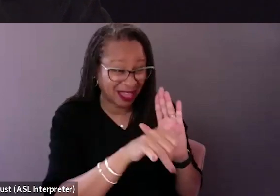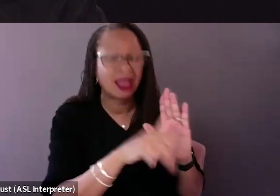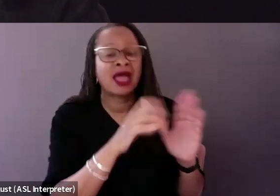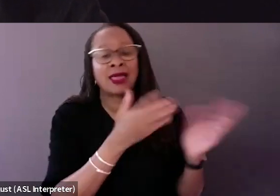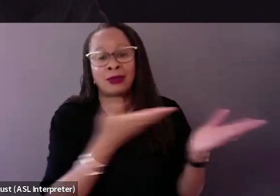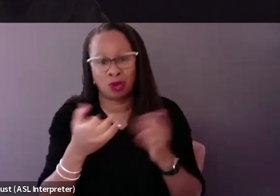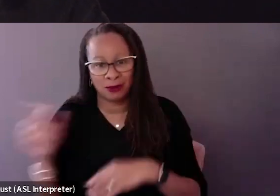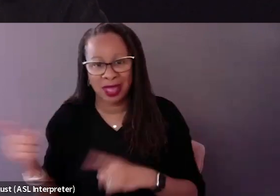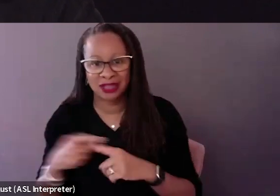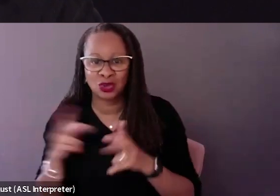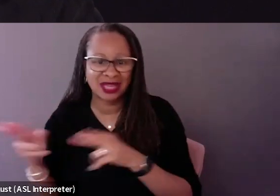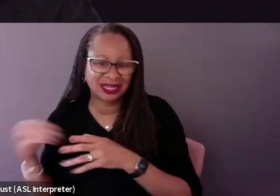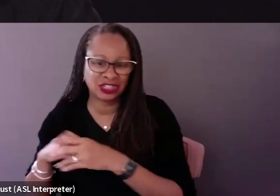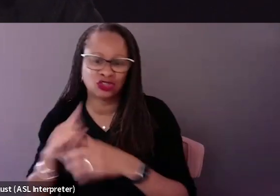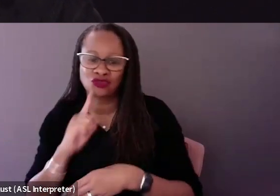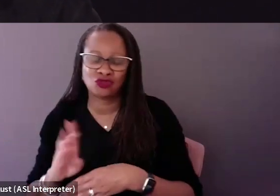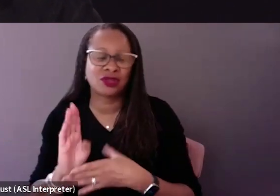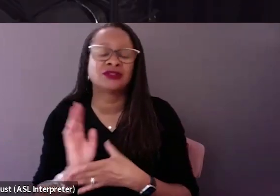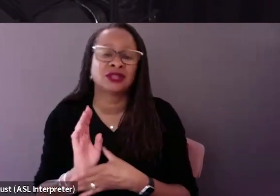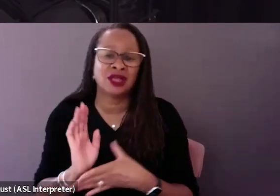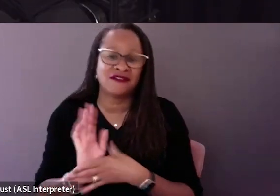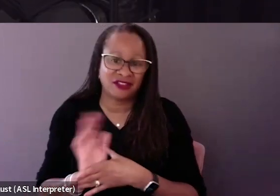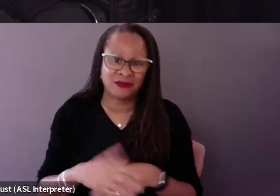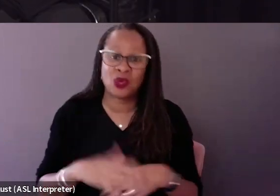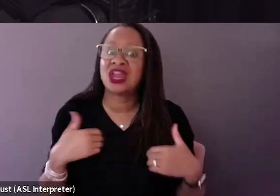had a very healthy amount of editing time.